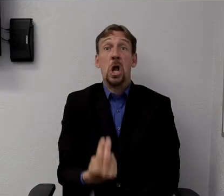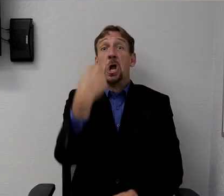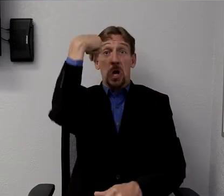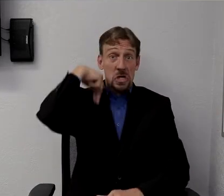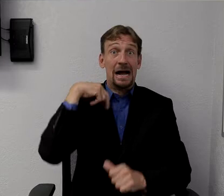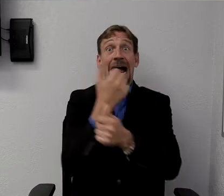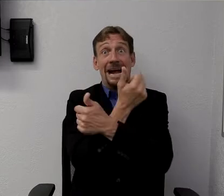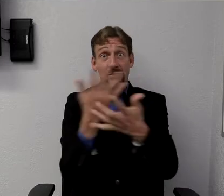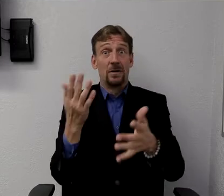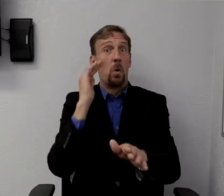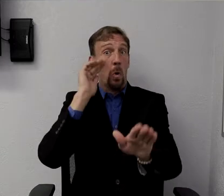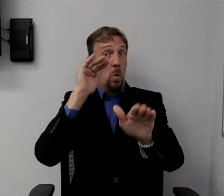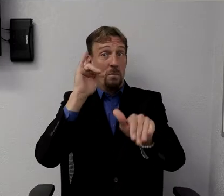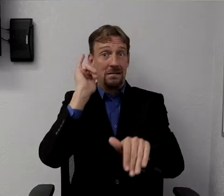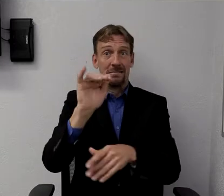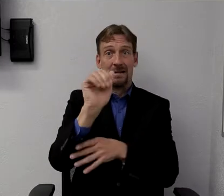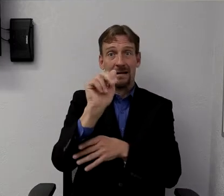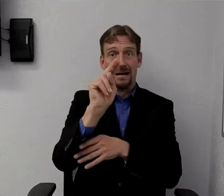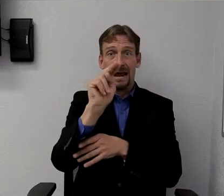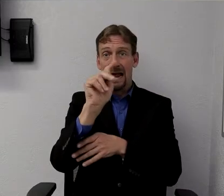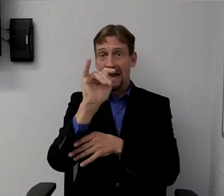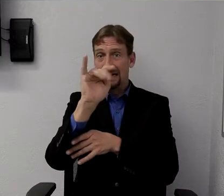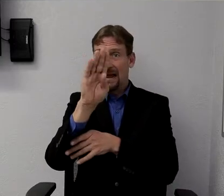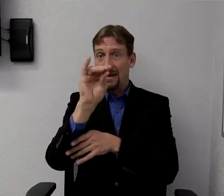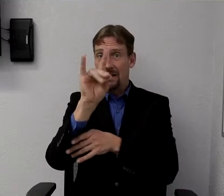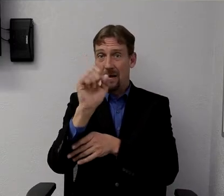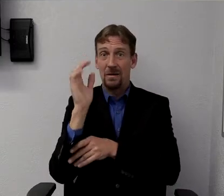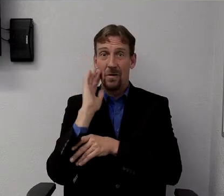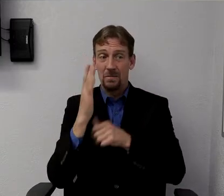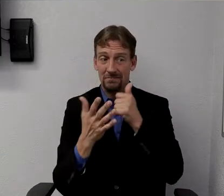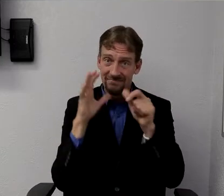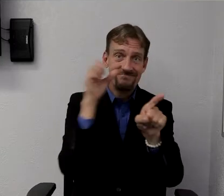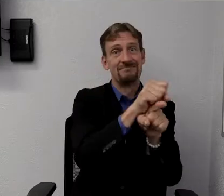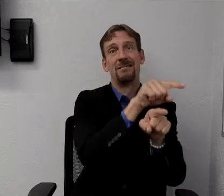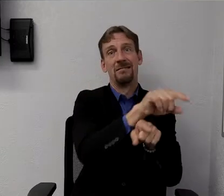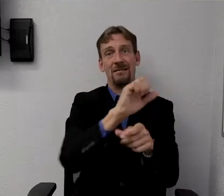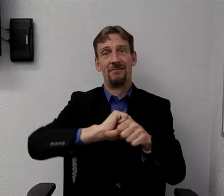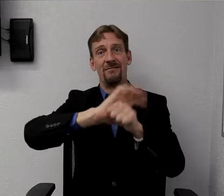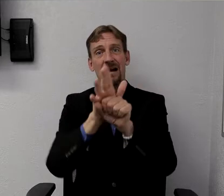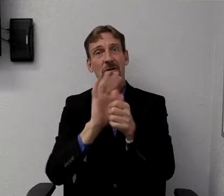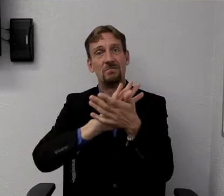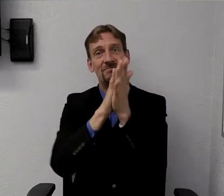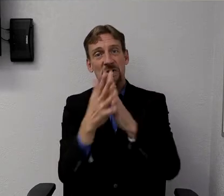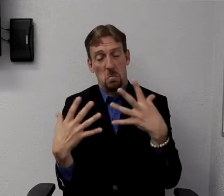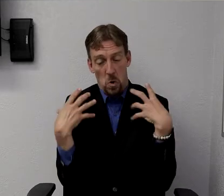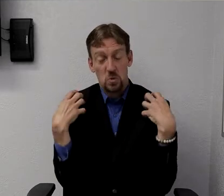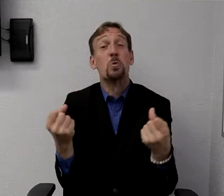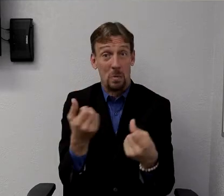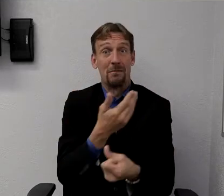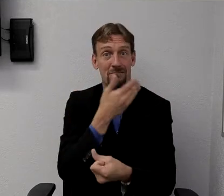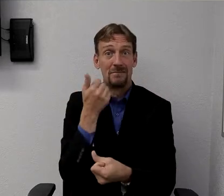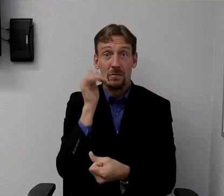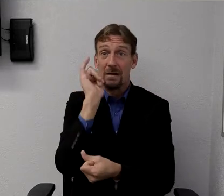hope of those antibodies now attacking the virus and potentially curing them as well. So